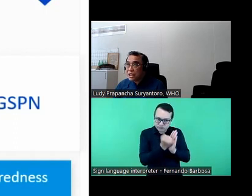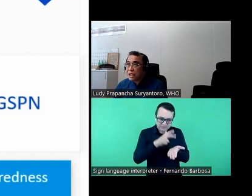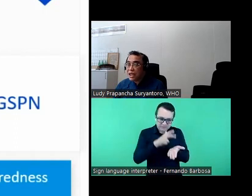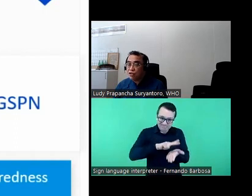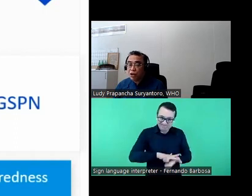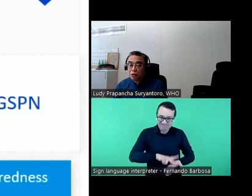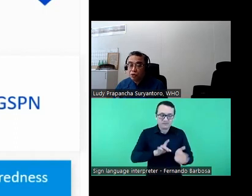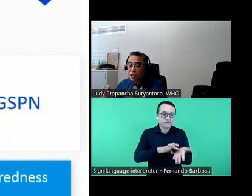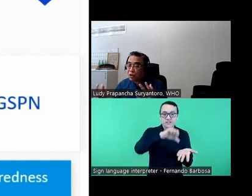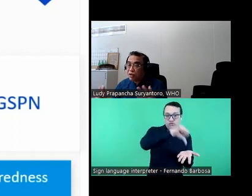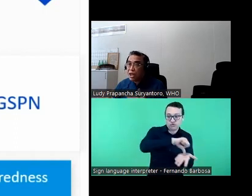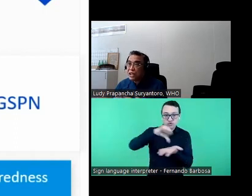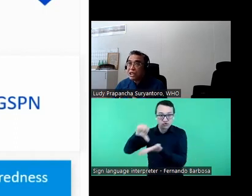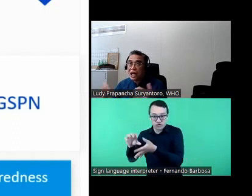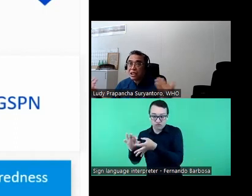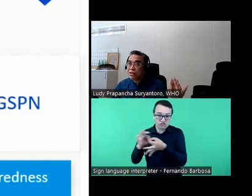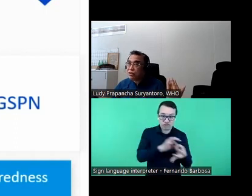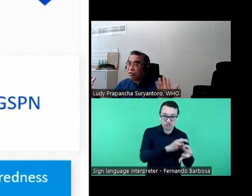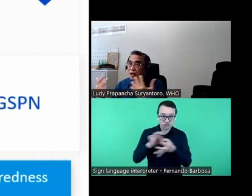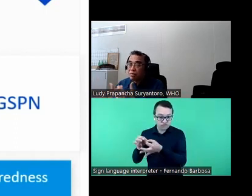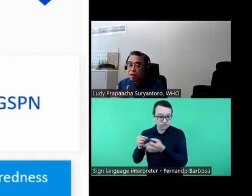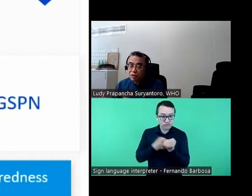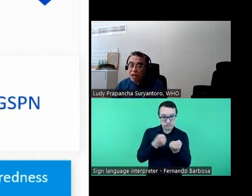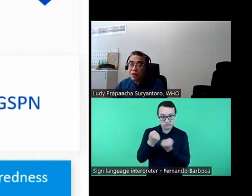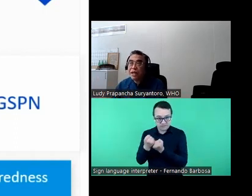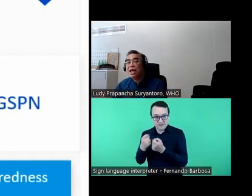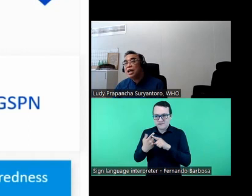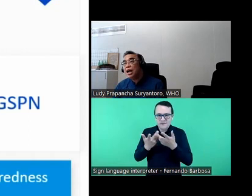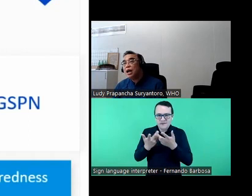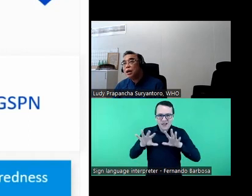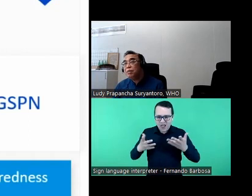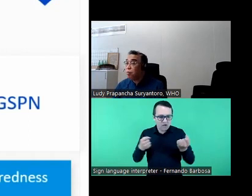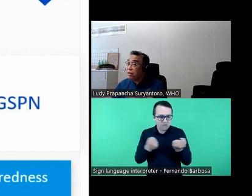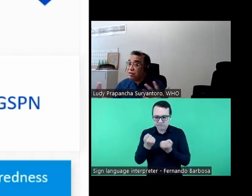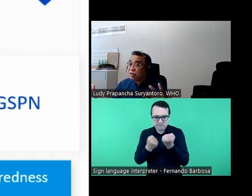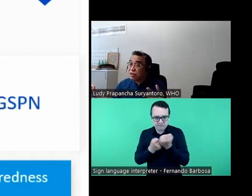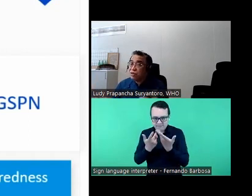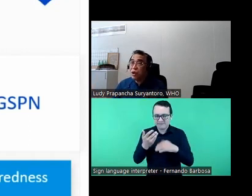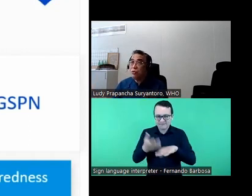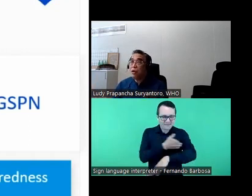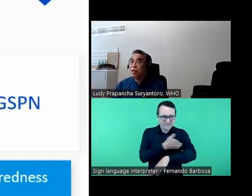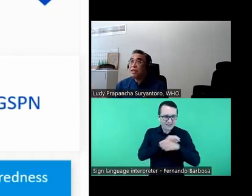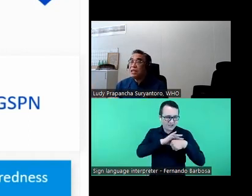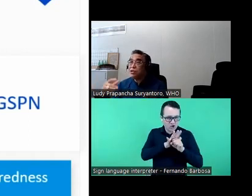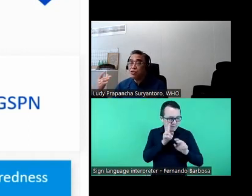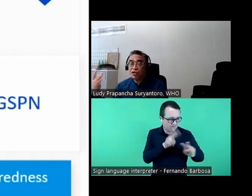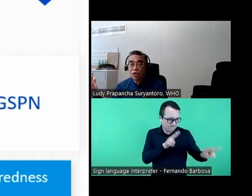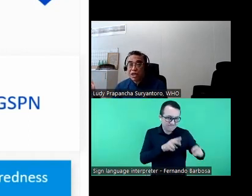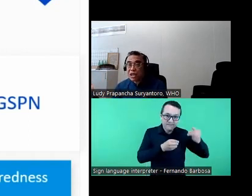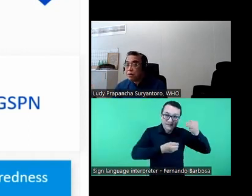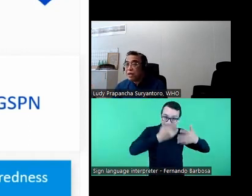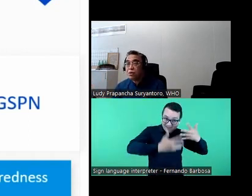health emergency. As you know, during the COVID-19 data sharing, best practices, from instance, the